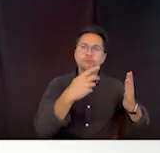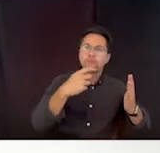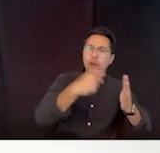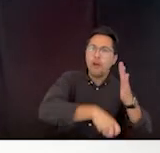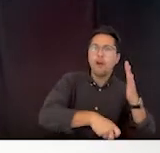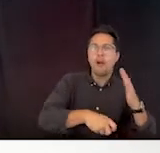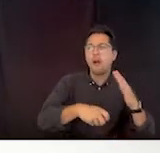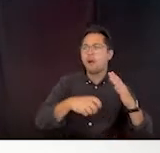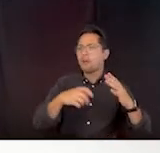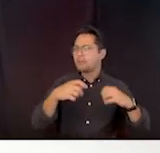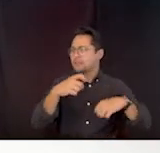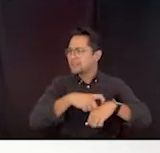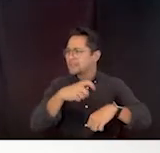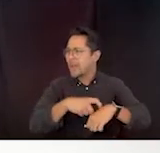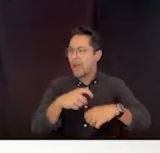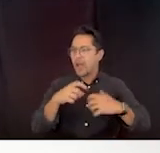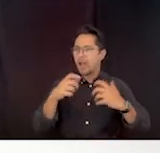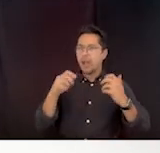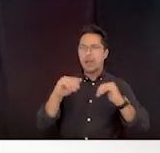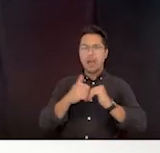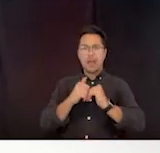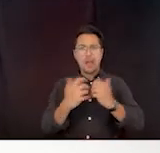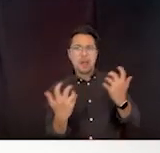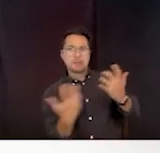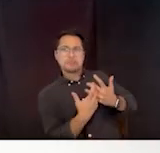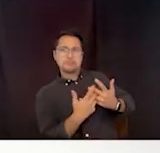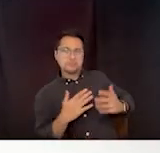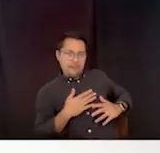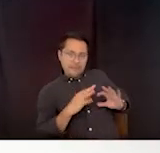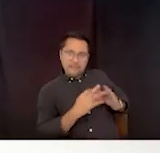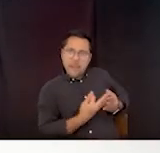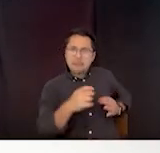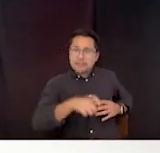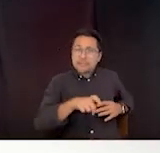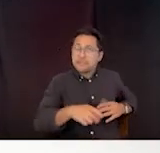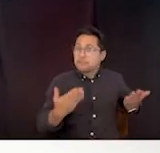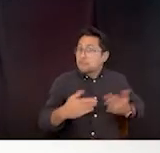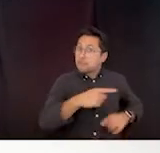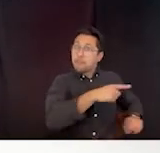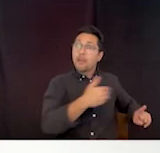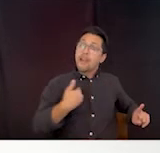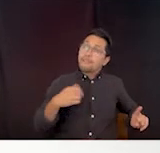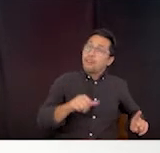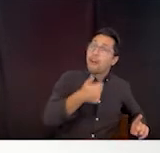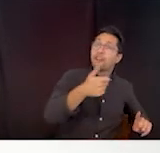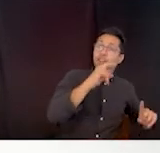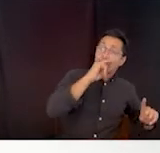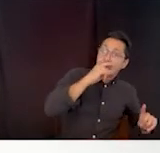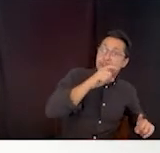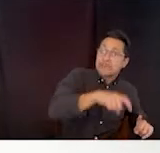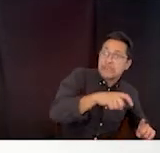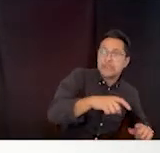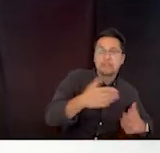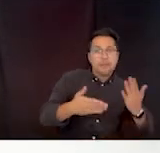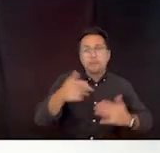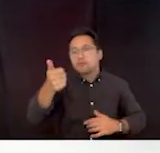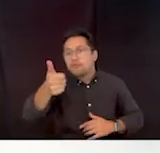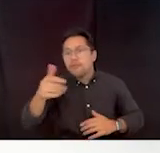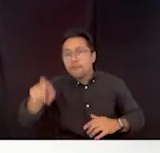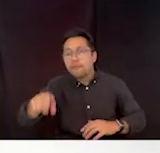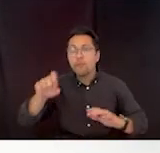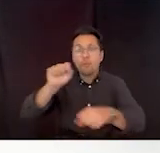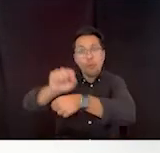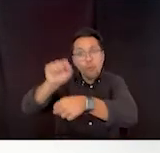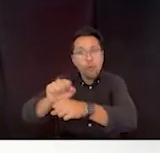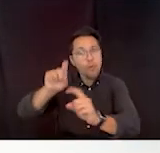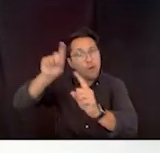for my family, and how do I fit that in? Because you might have other children who have needs, or you need to work, or how am I going to get my kid there and back? So